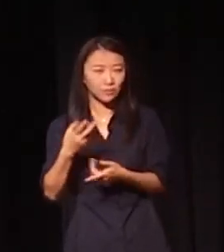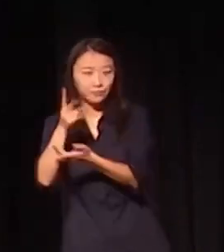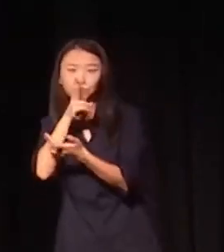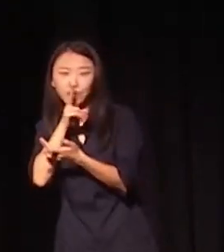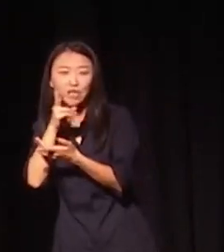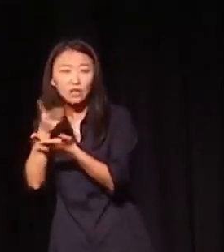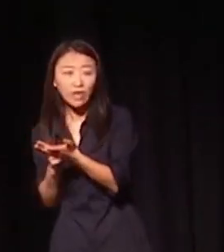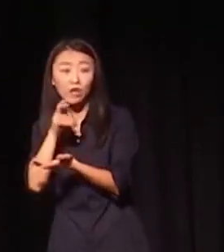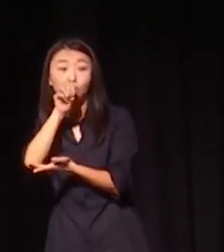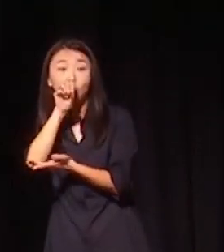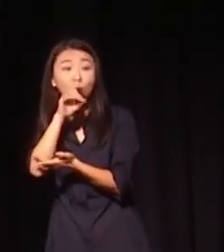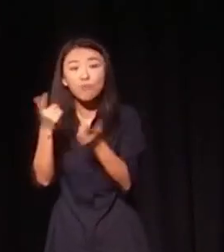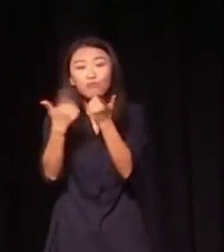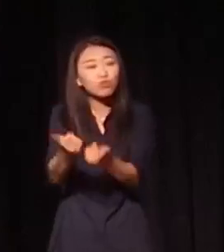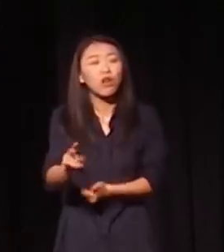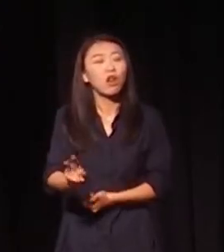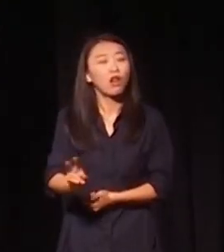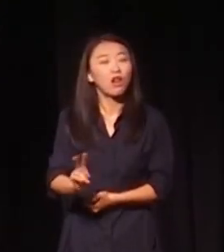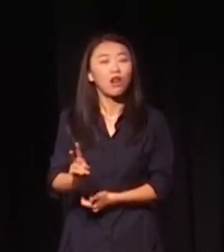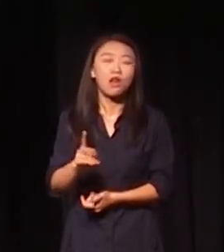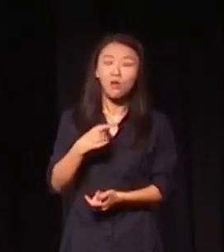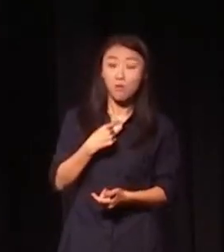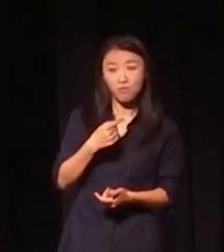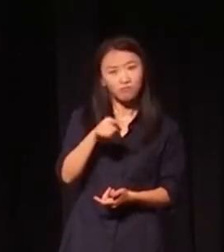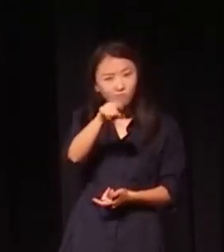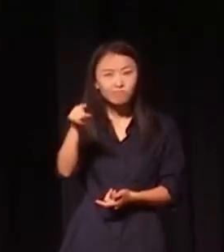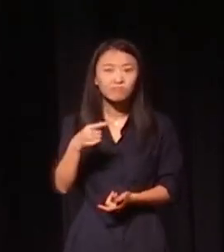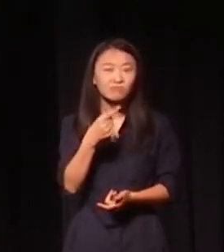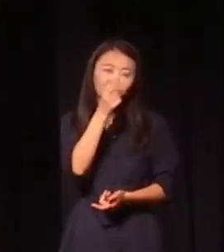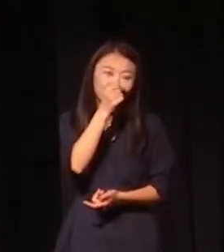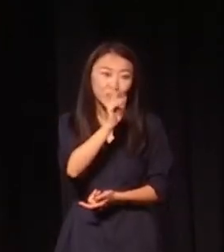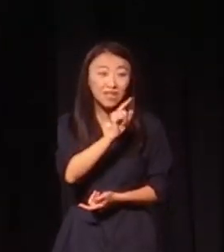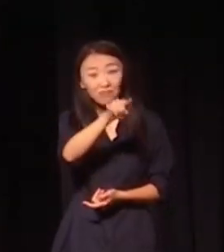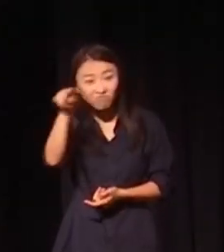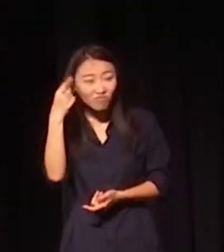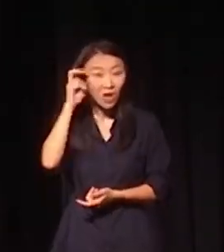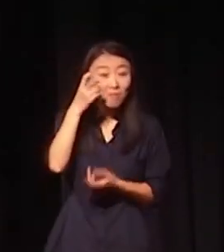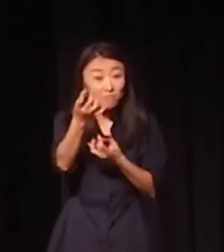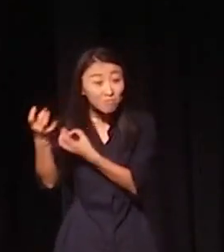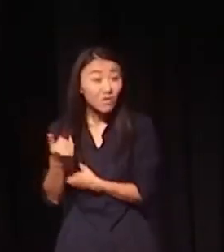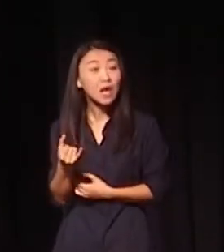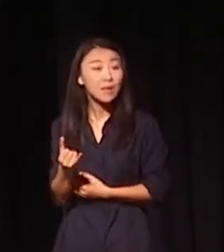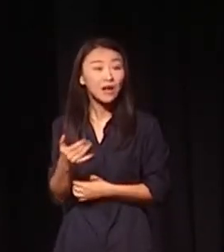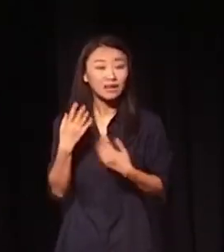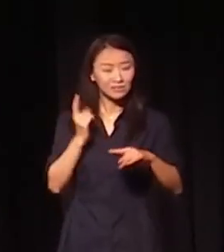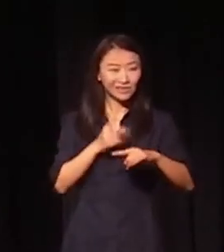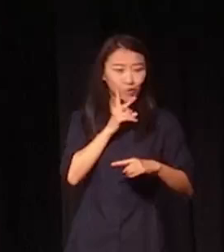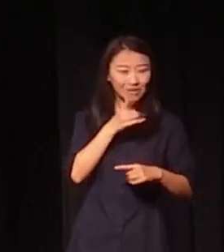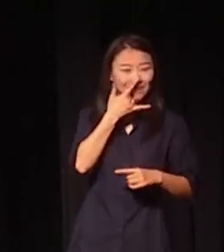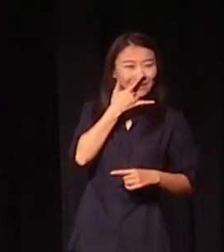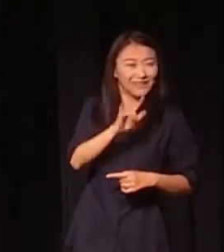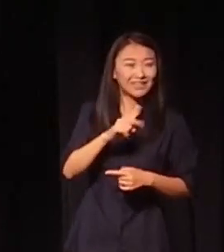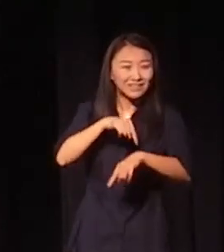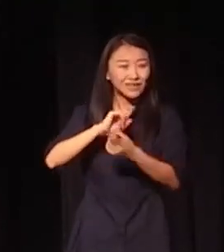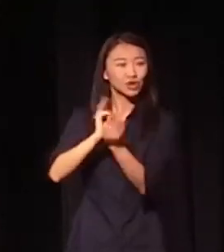research. And I'll be interested to know where you think we are now. So they suggest that there's sort of generation 0 where a lot of the publications